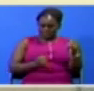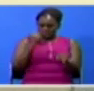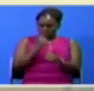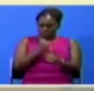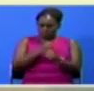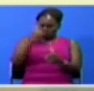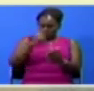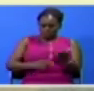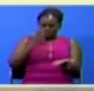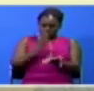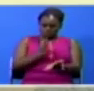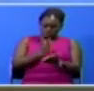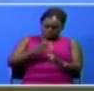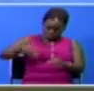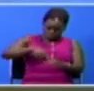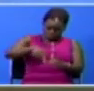the actual drilling.